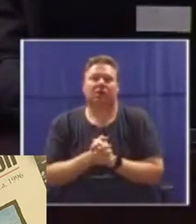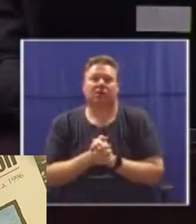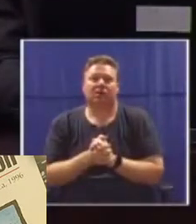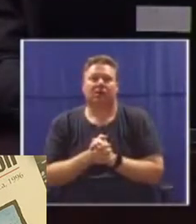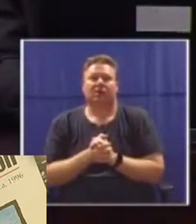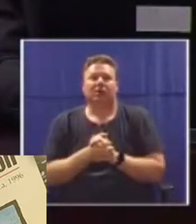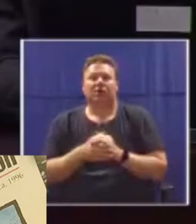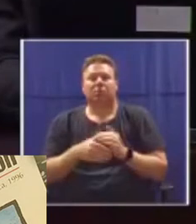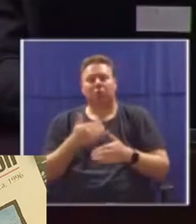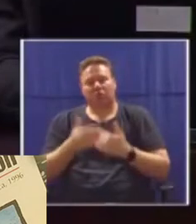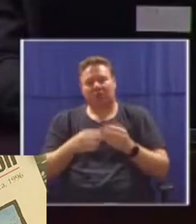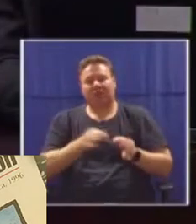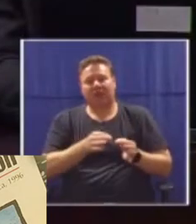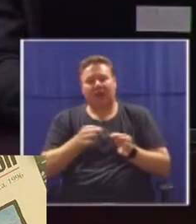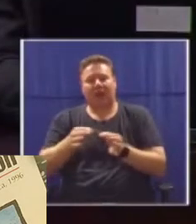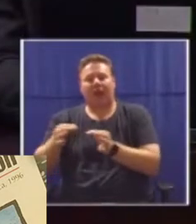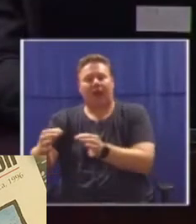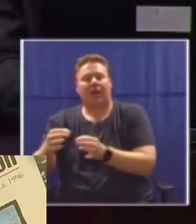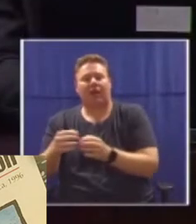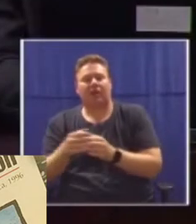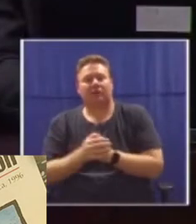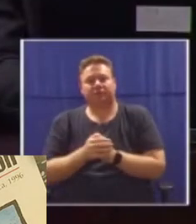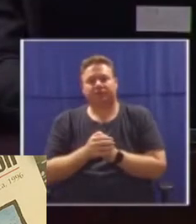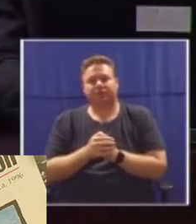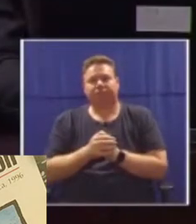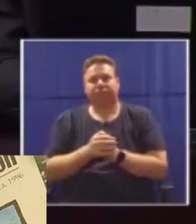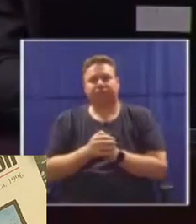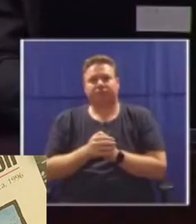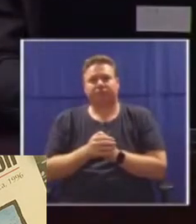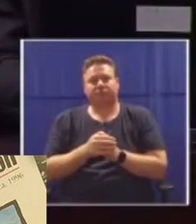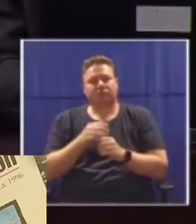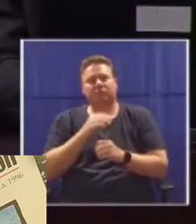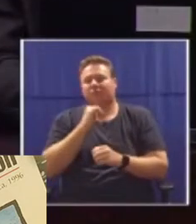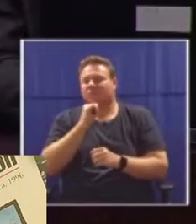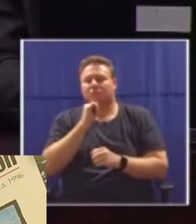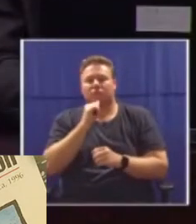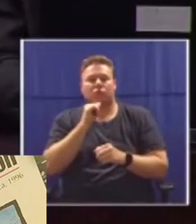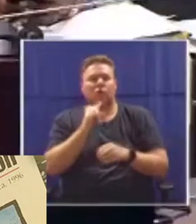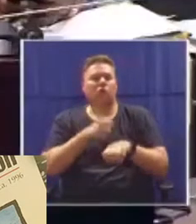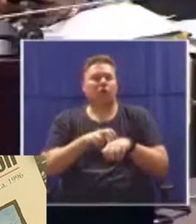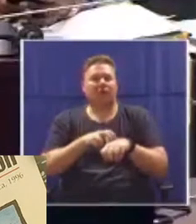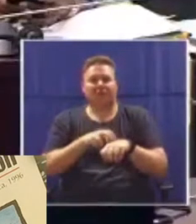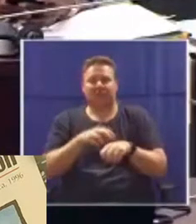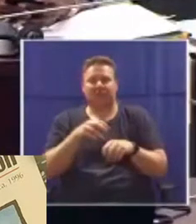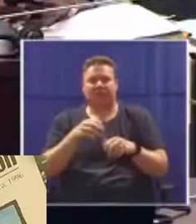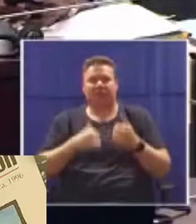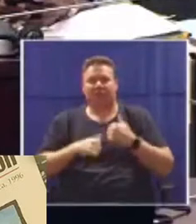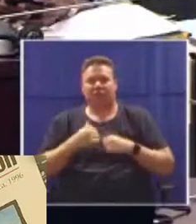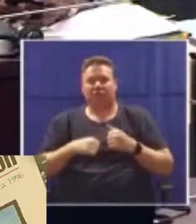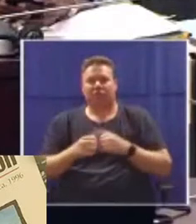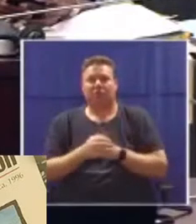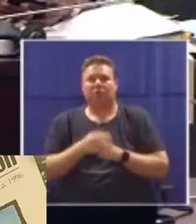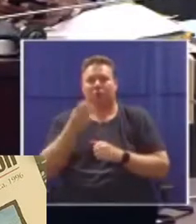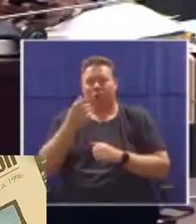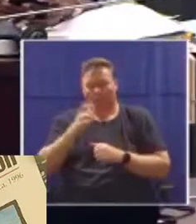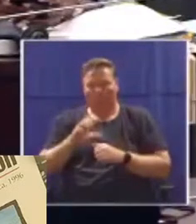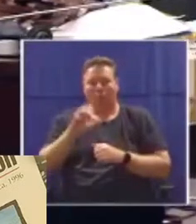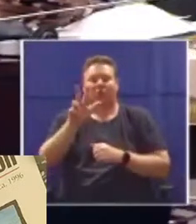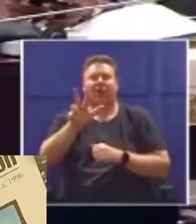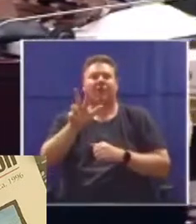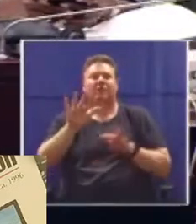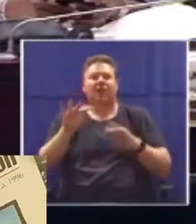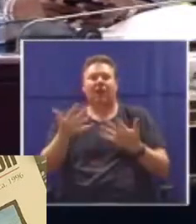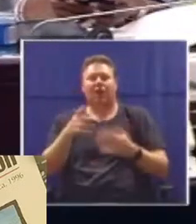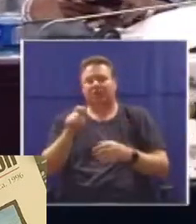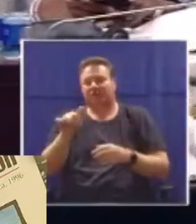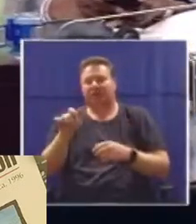are delayed through frivolous, vexatious, or irrelevant actions to delay proceedings. And again, Clause 8 of the bill will allow